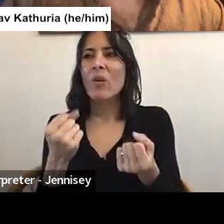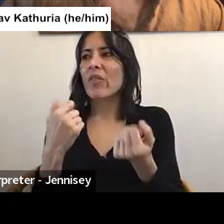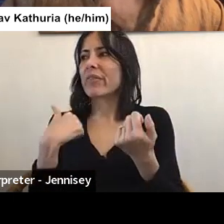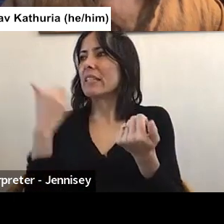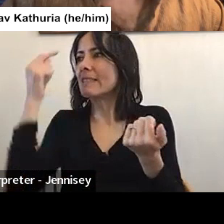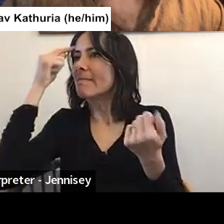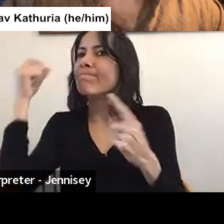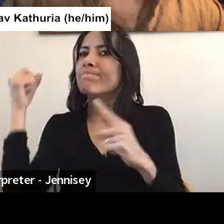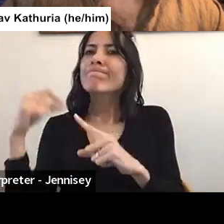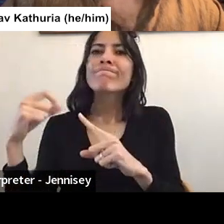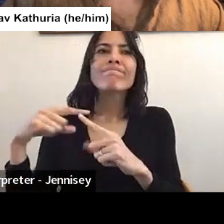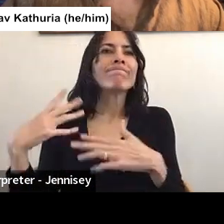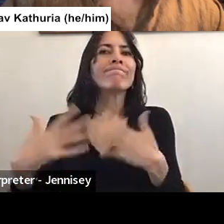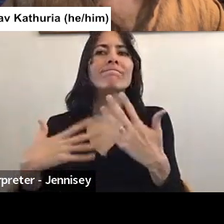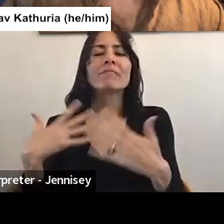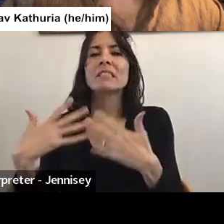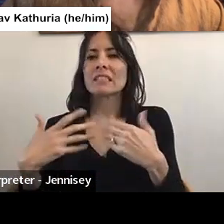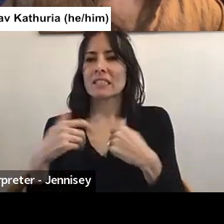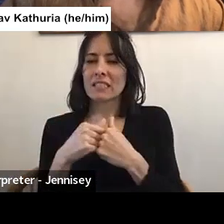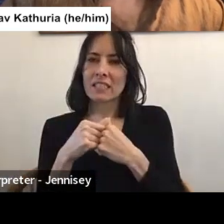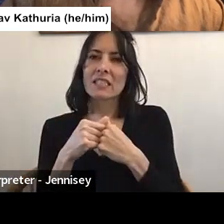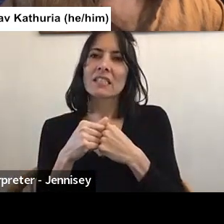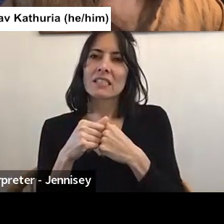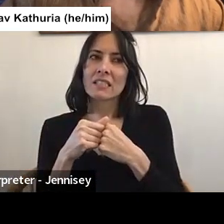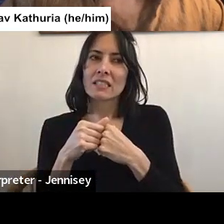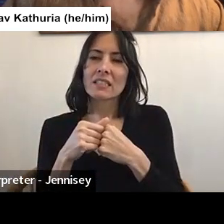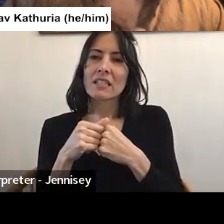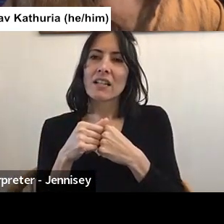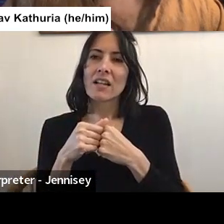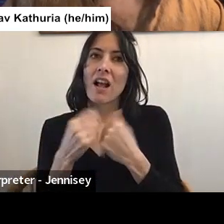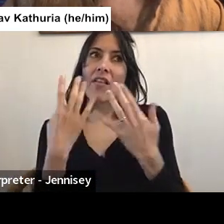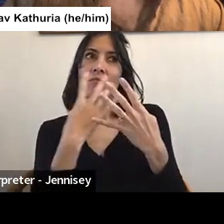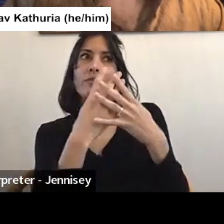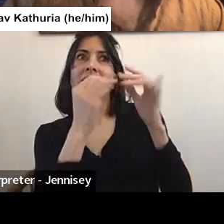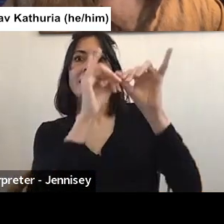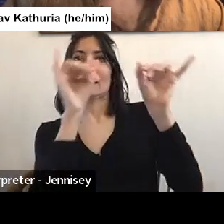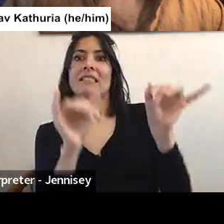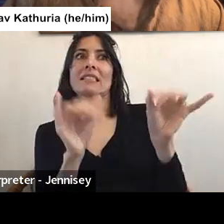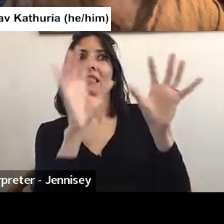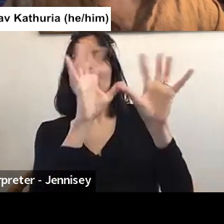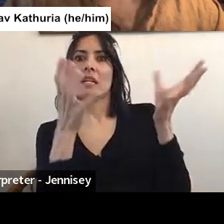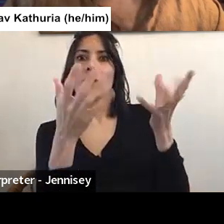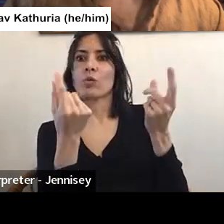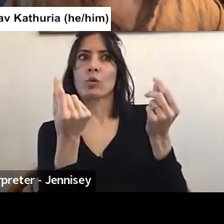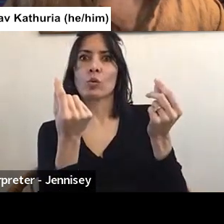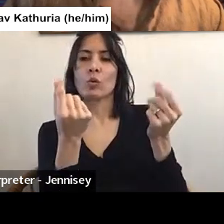And then on top of that, just the ways in which prisons were responding to COVID and throwing people in solitary, not feeding people on the inside,